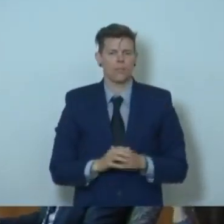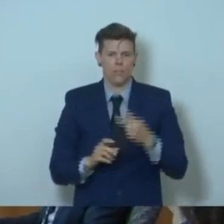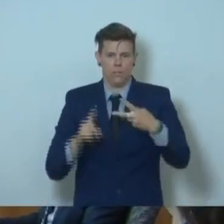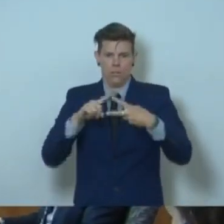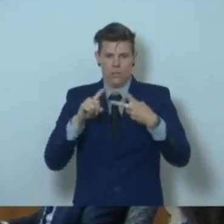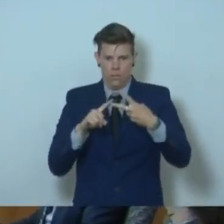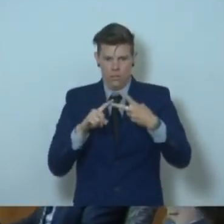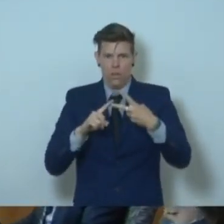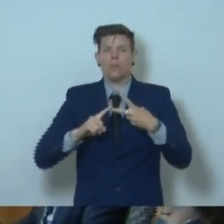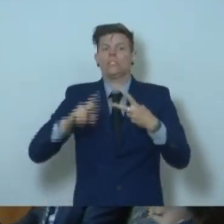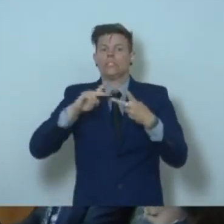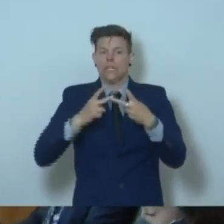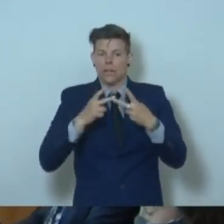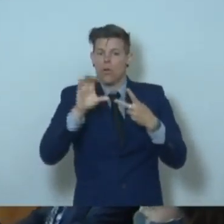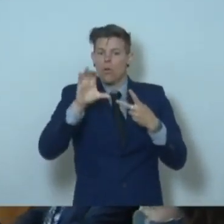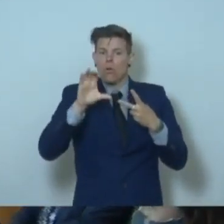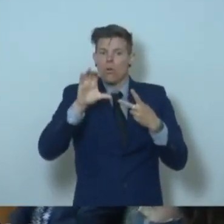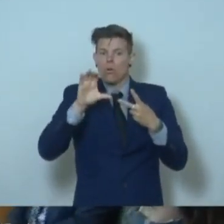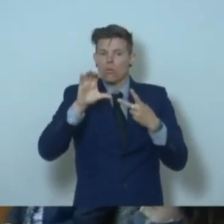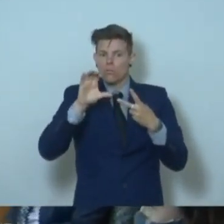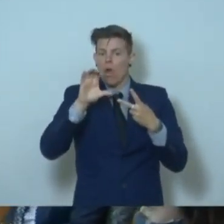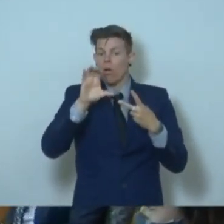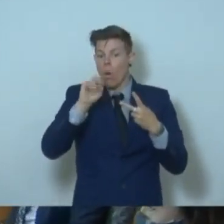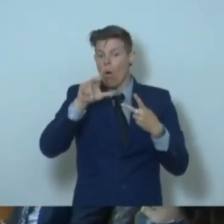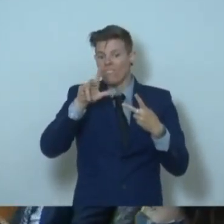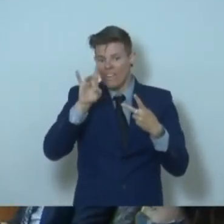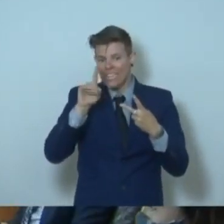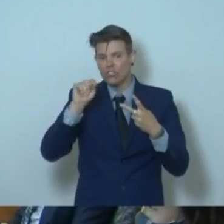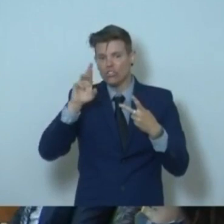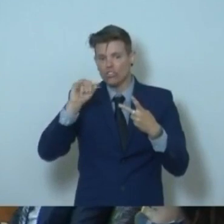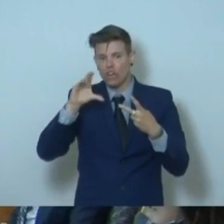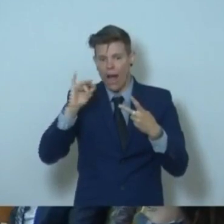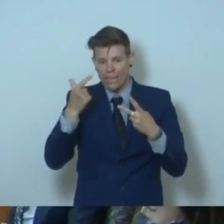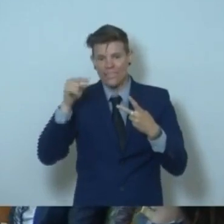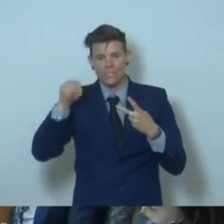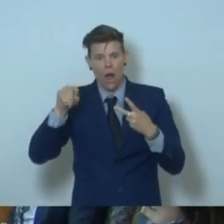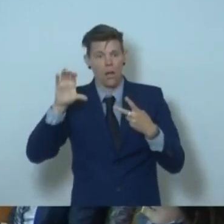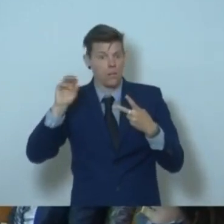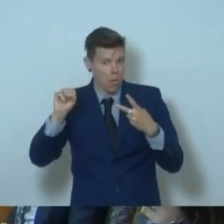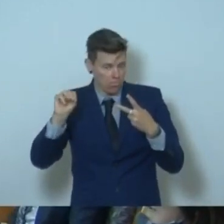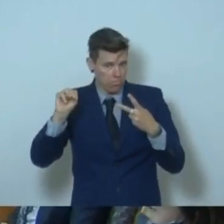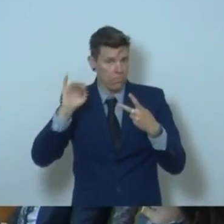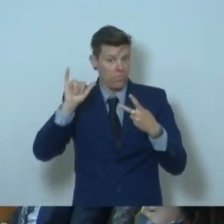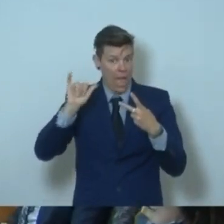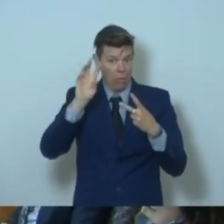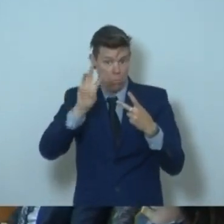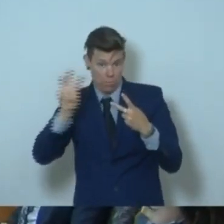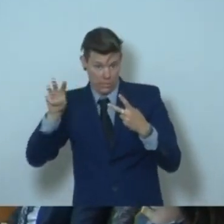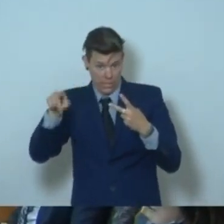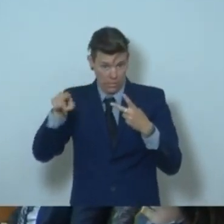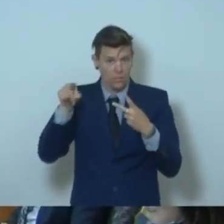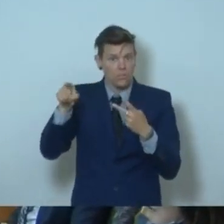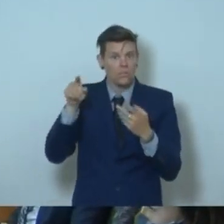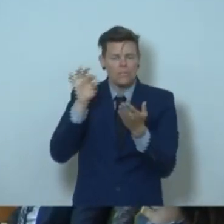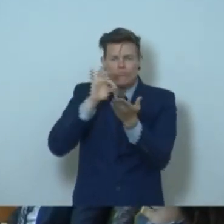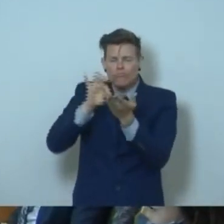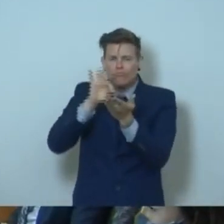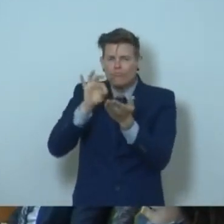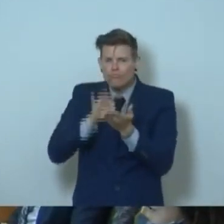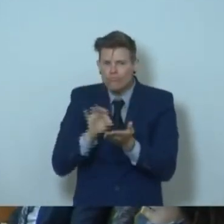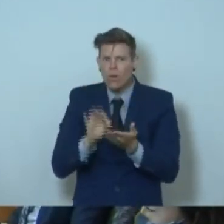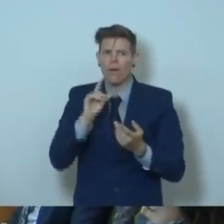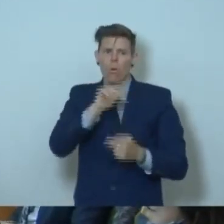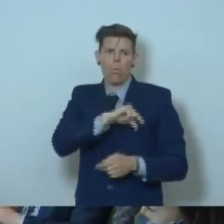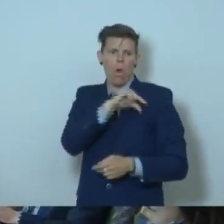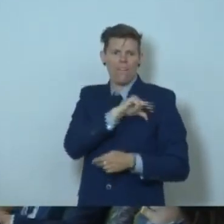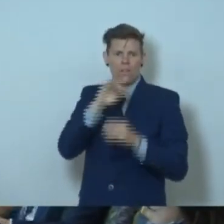COVIDtracking.com, which supplies the data for the COVID exit strategy website, grades states by the quality of their data. New Mexico